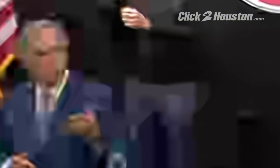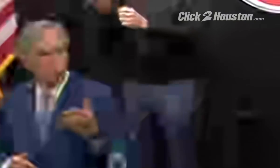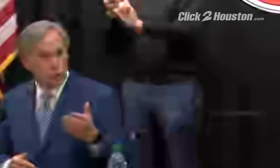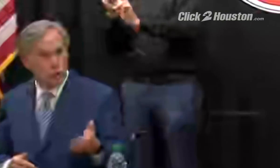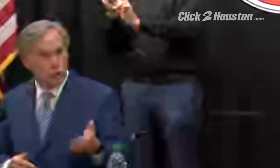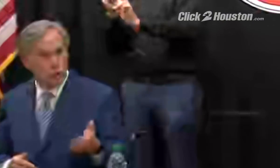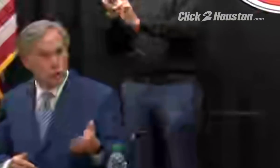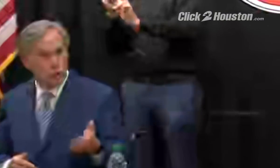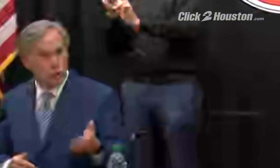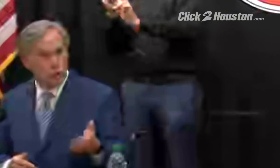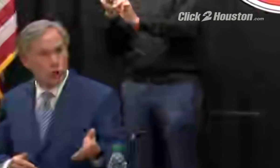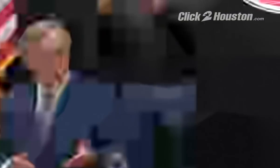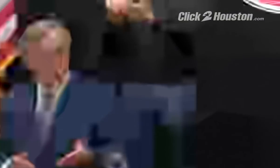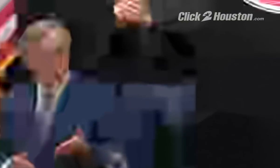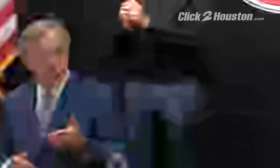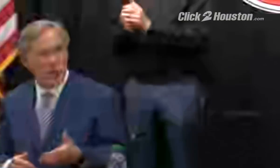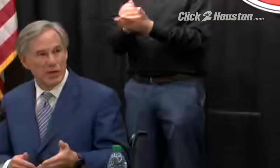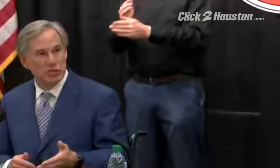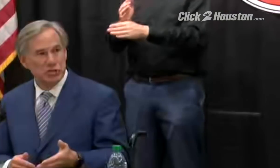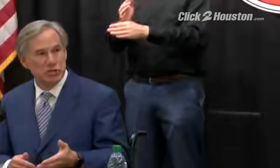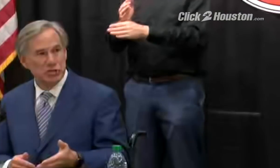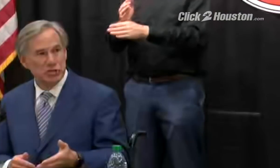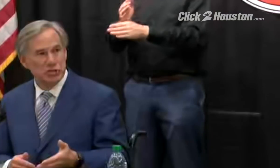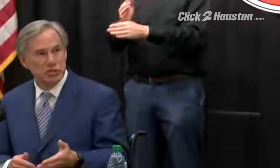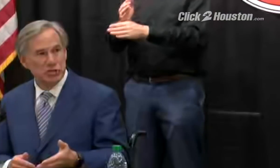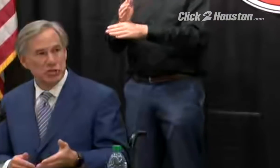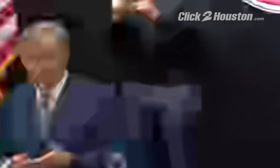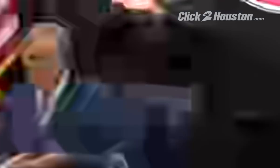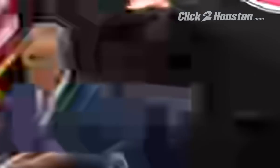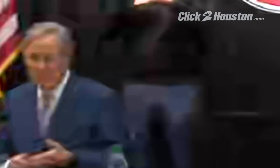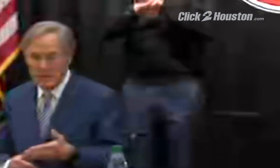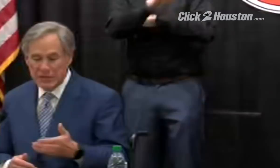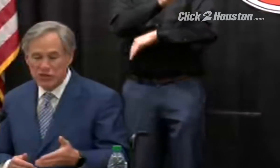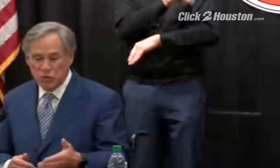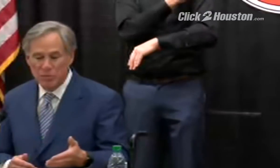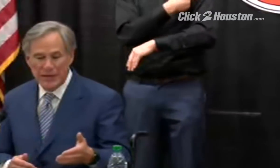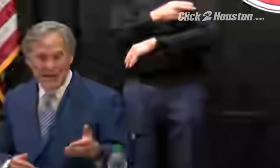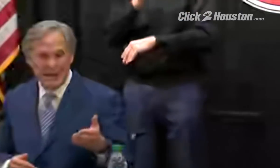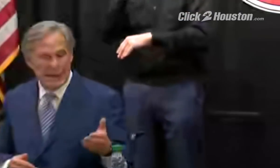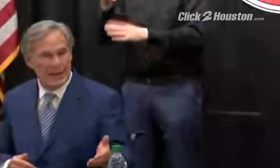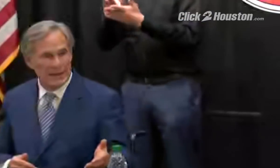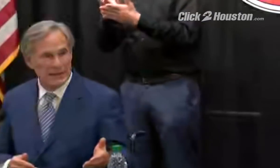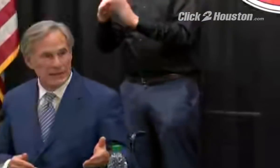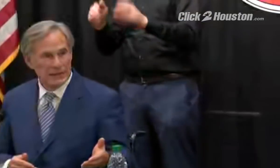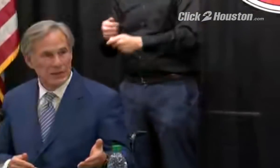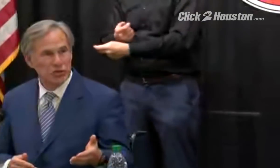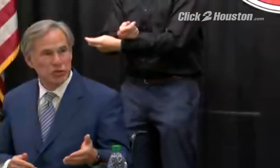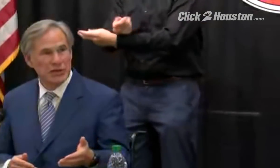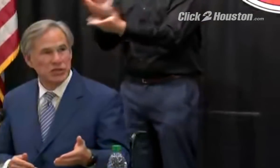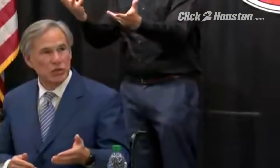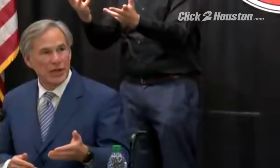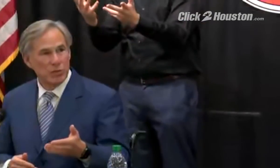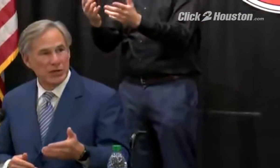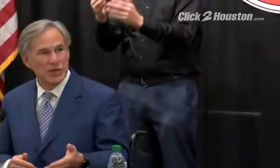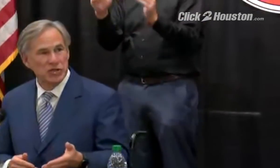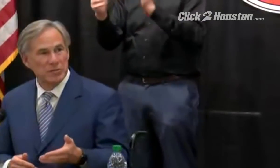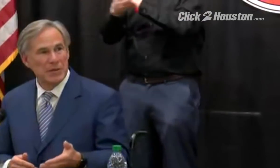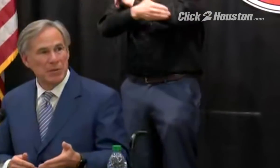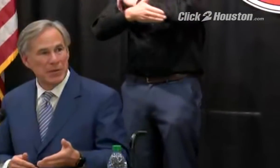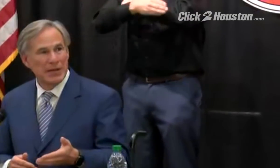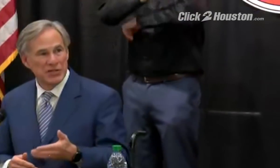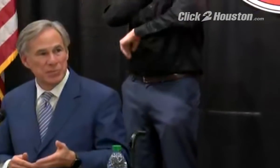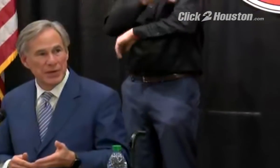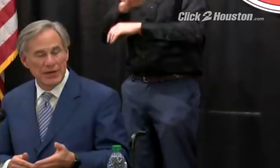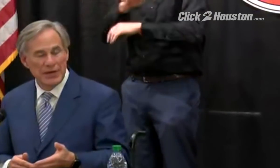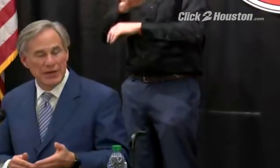the rural hospitals as well as to the urban hospitals. And so this will be an aid that should lead to a reduction of